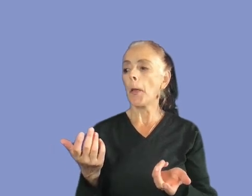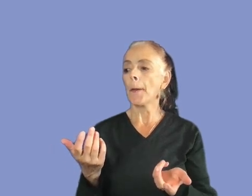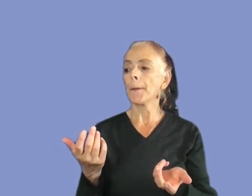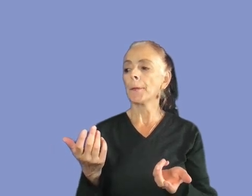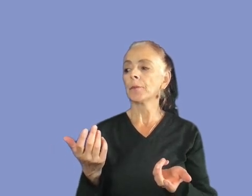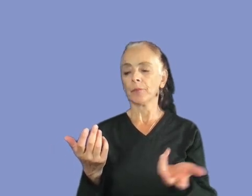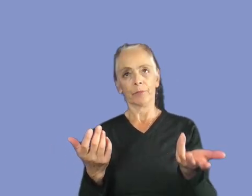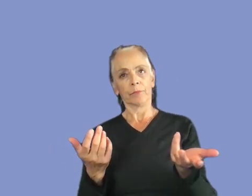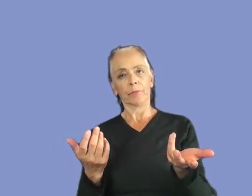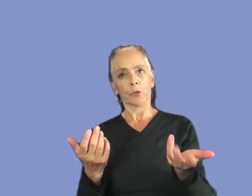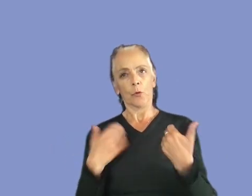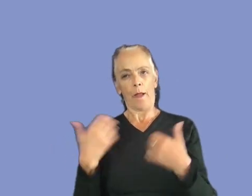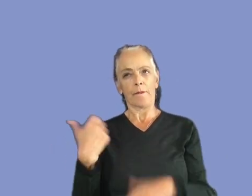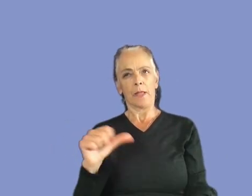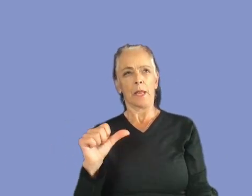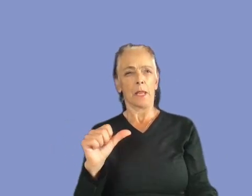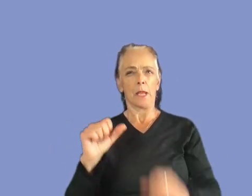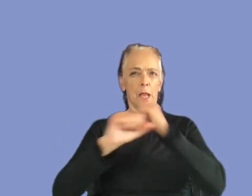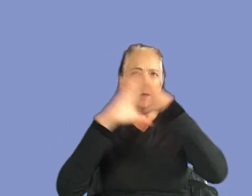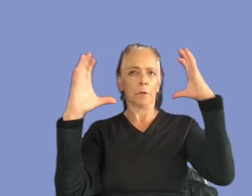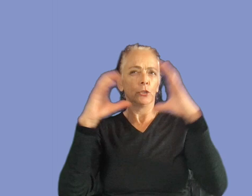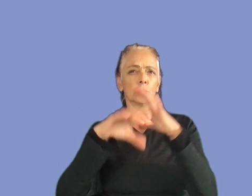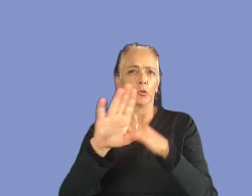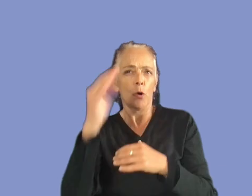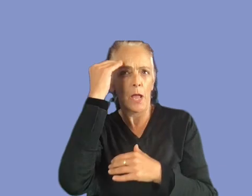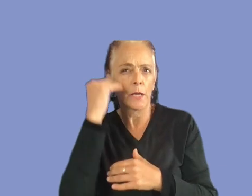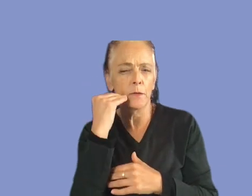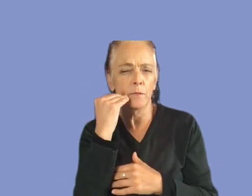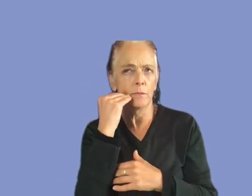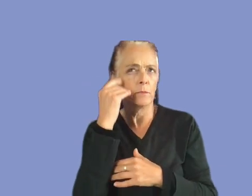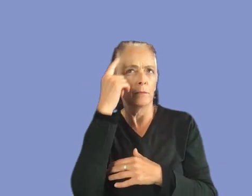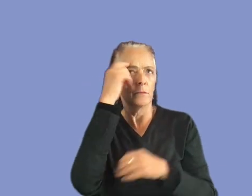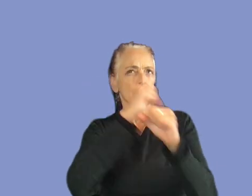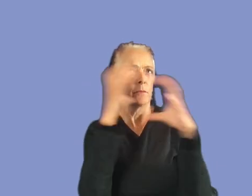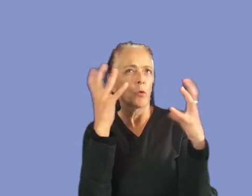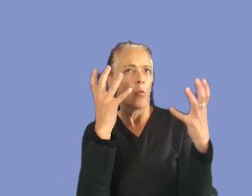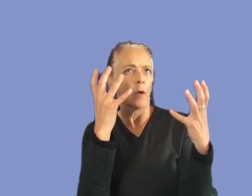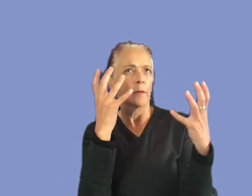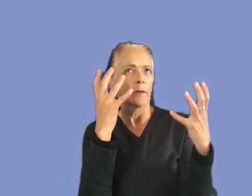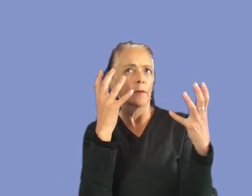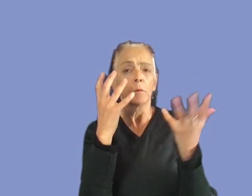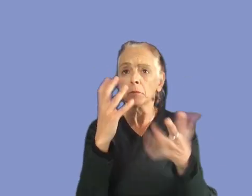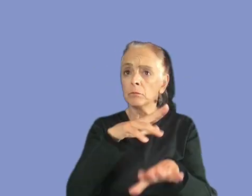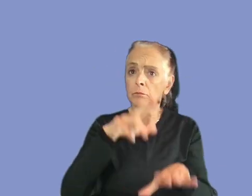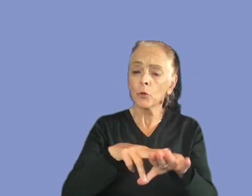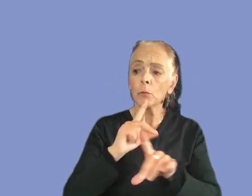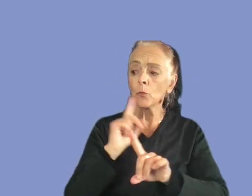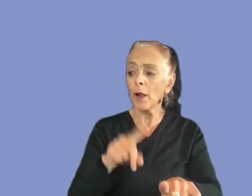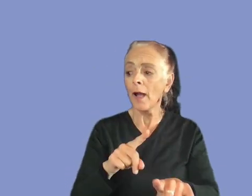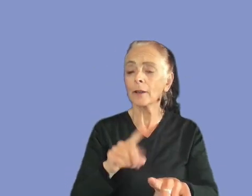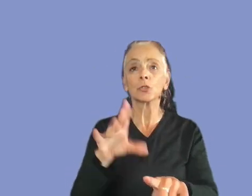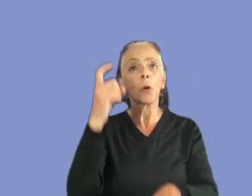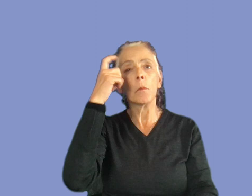does it conjure up an image in your head? Hold on to that image. It's a normal reaction. Your